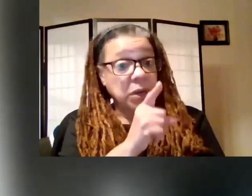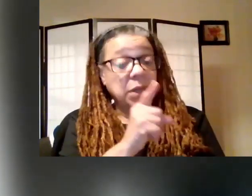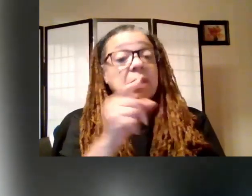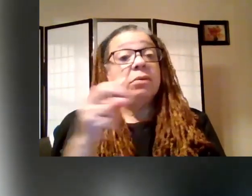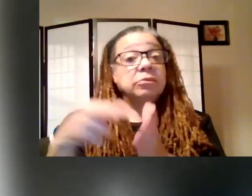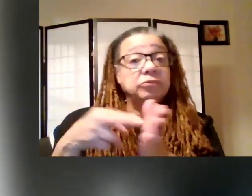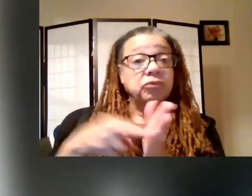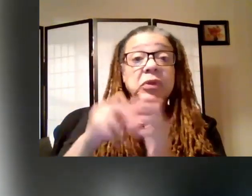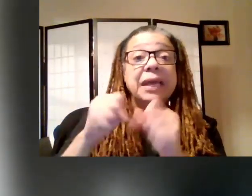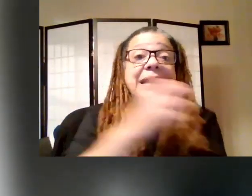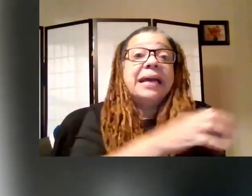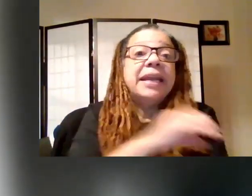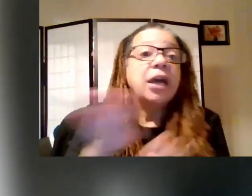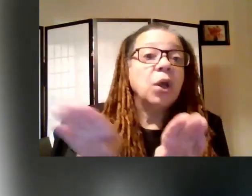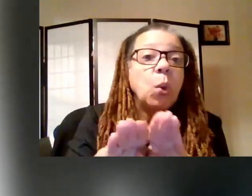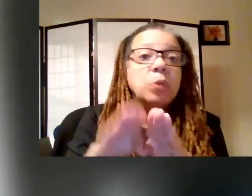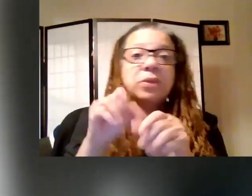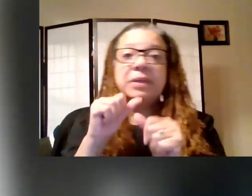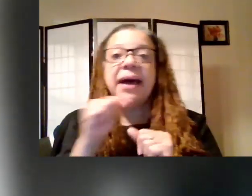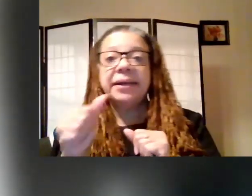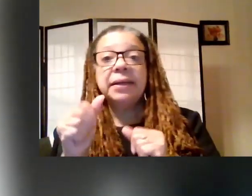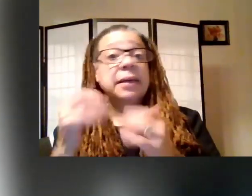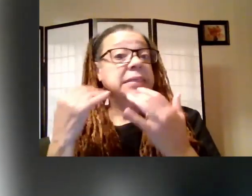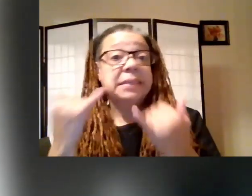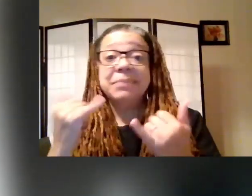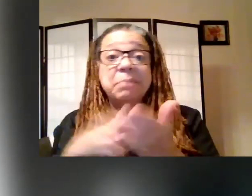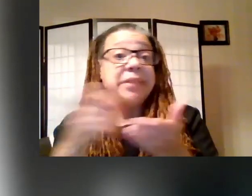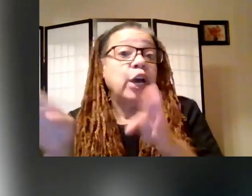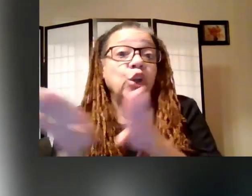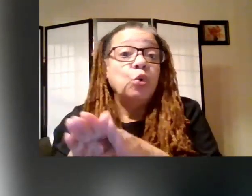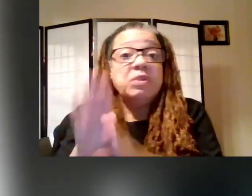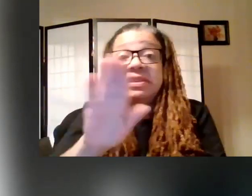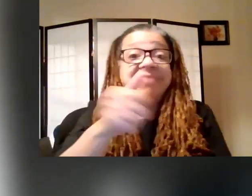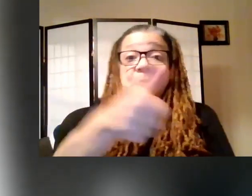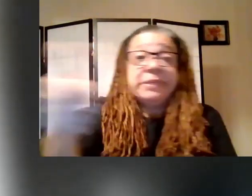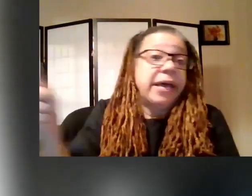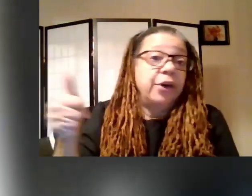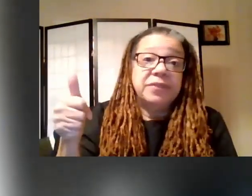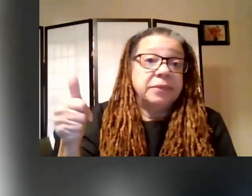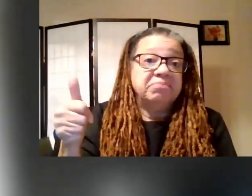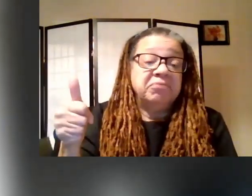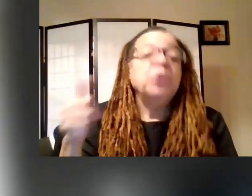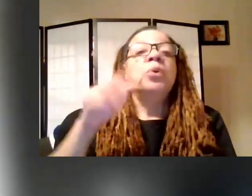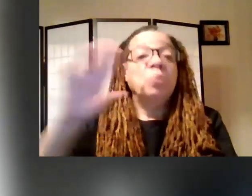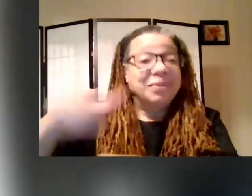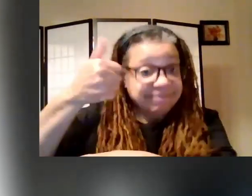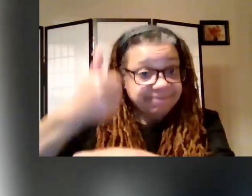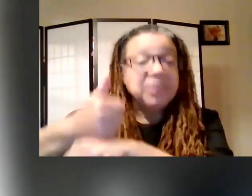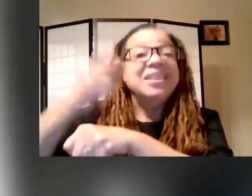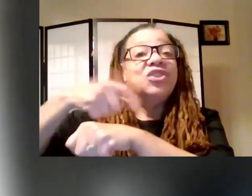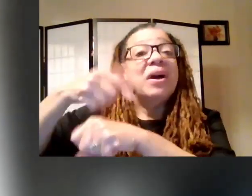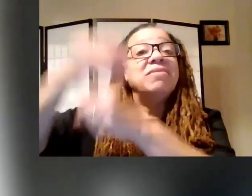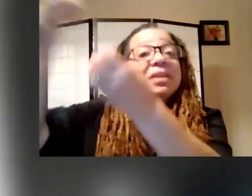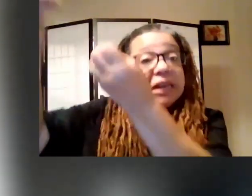can close or not. Currently, dialysis clinics close with no regulations. And so we're going to put in a set of regulations where they actually have to go